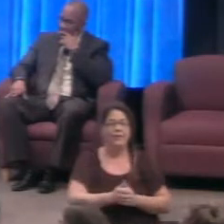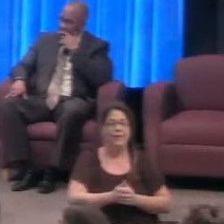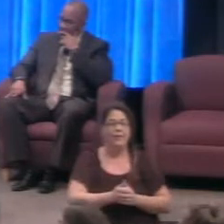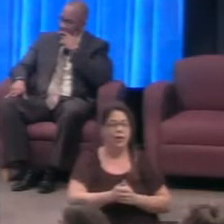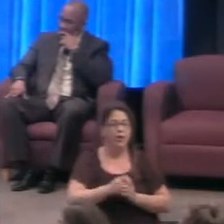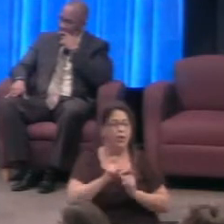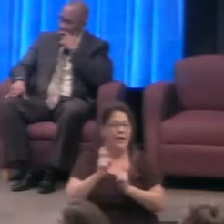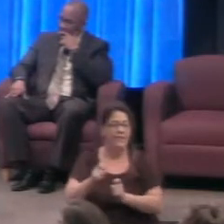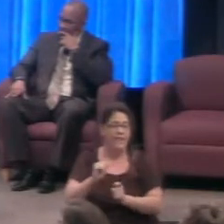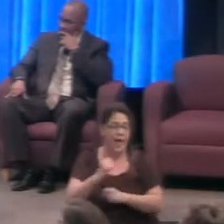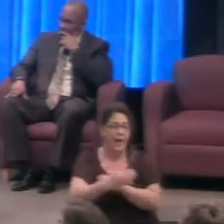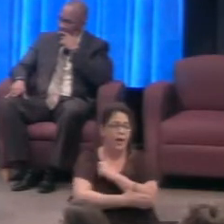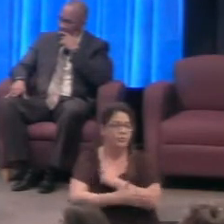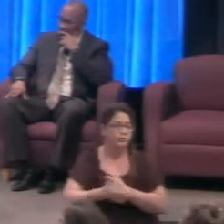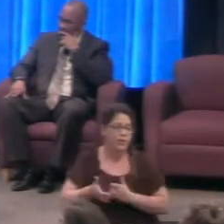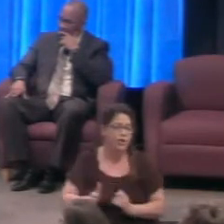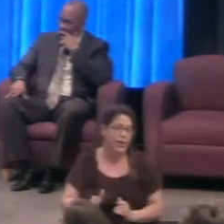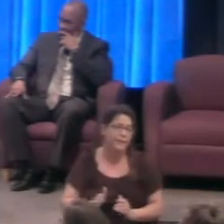chance.